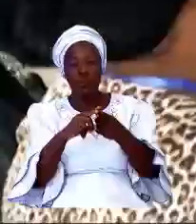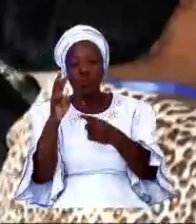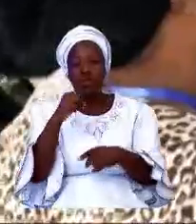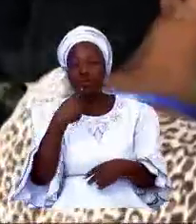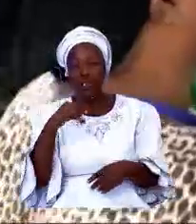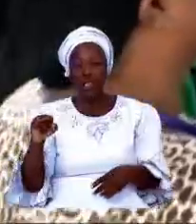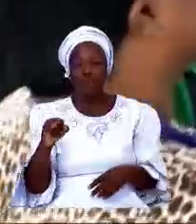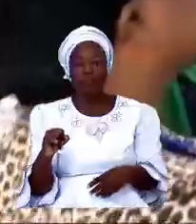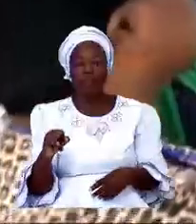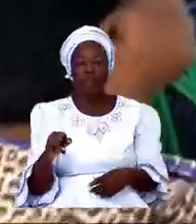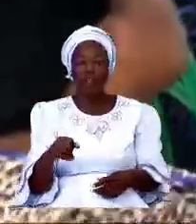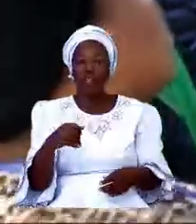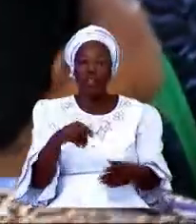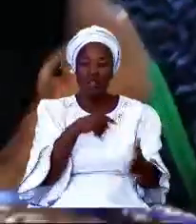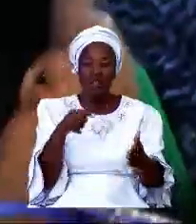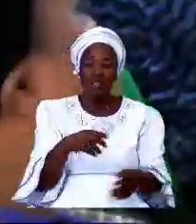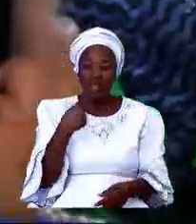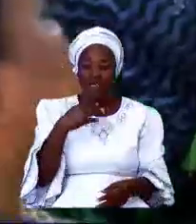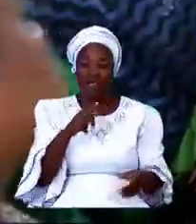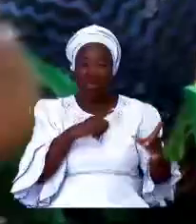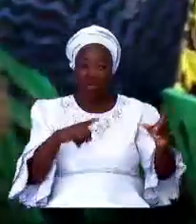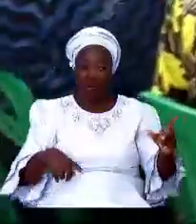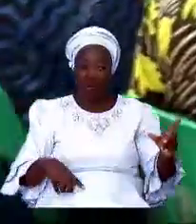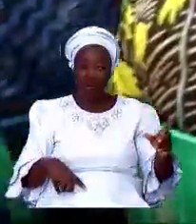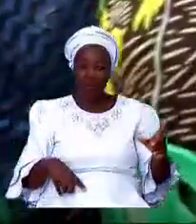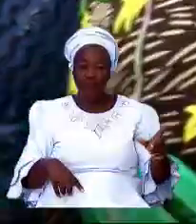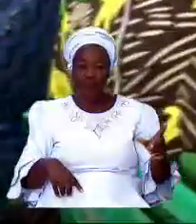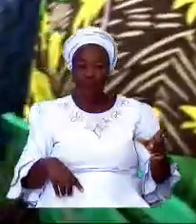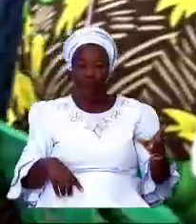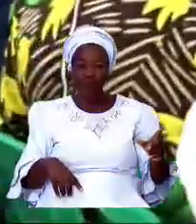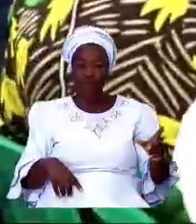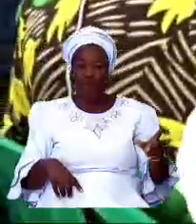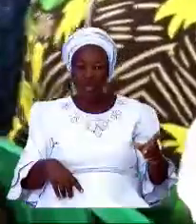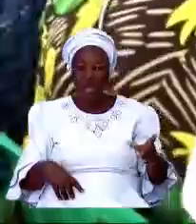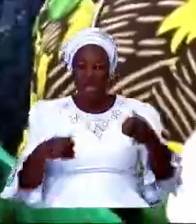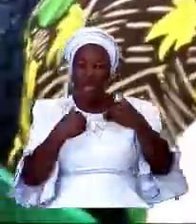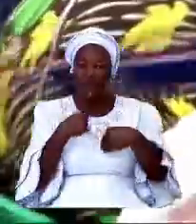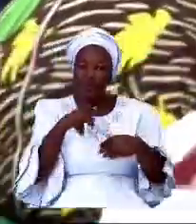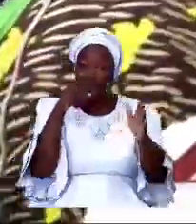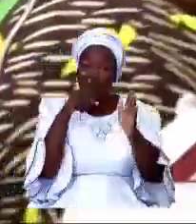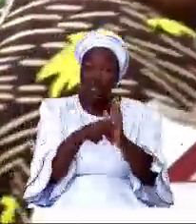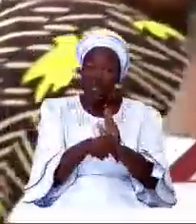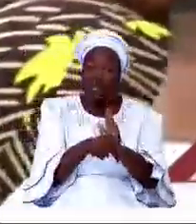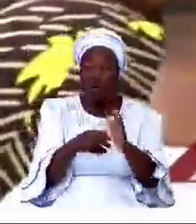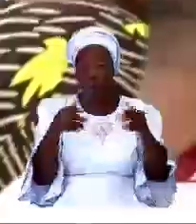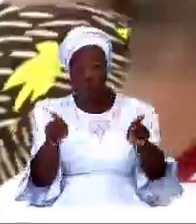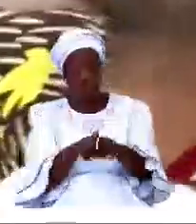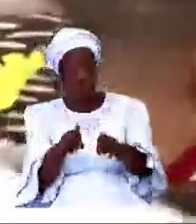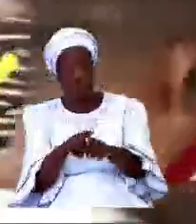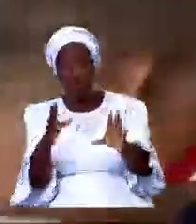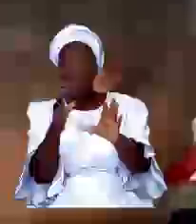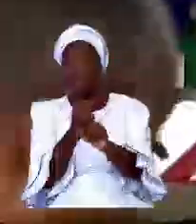and thou shalt speak unto him, saying, thus says the Lord, as thou